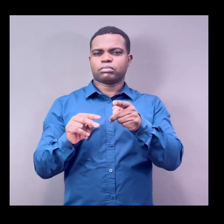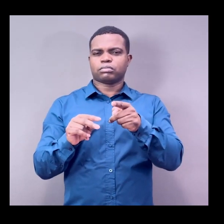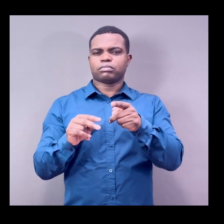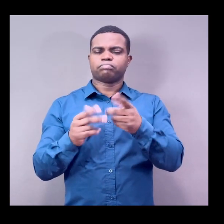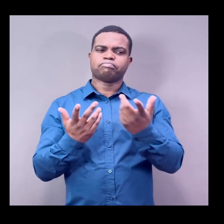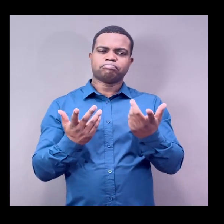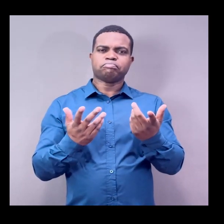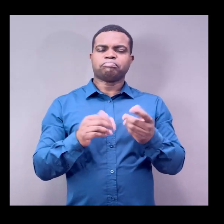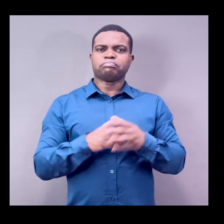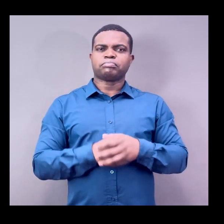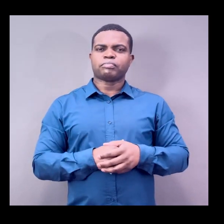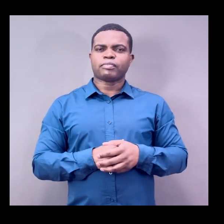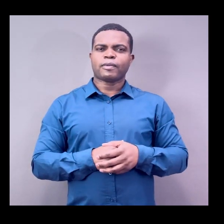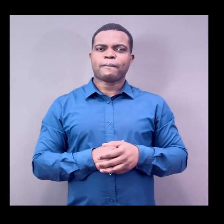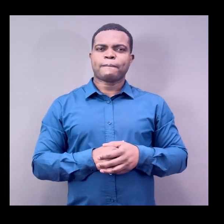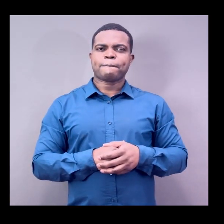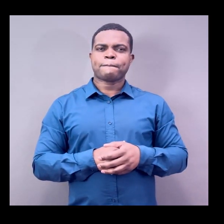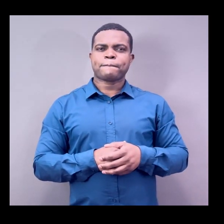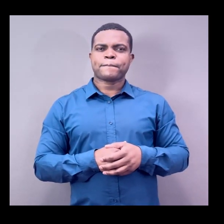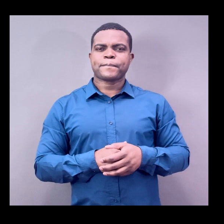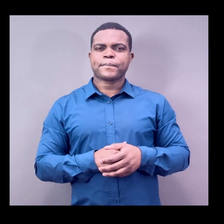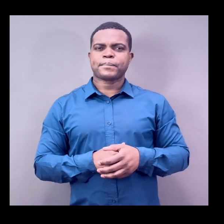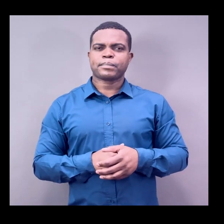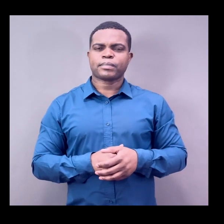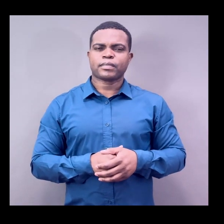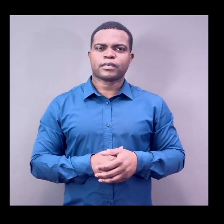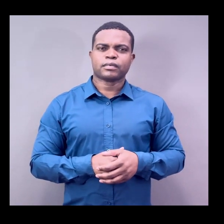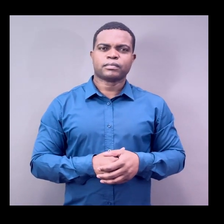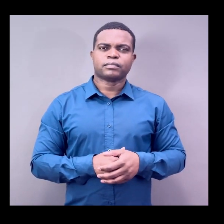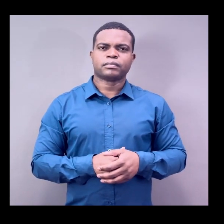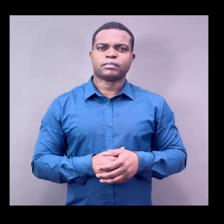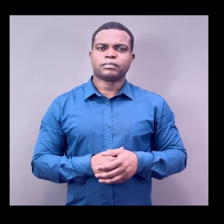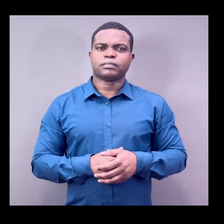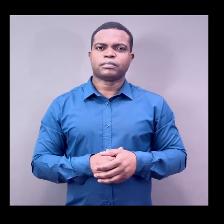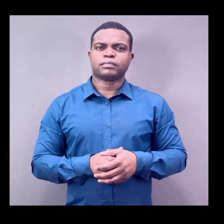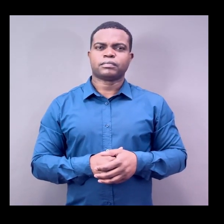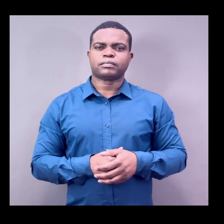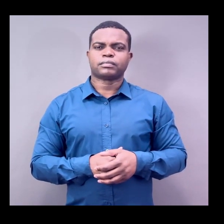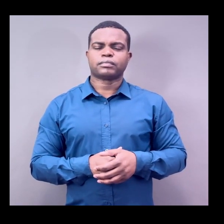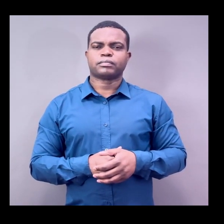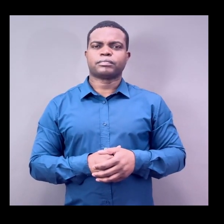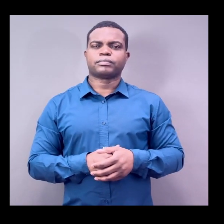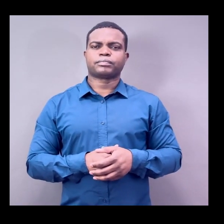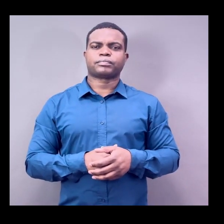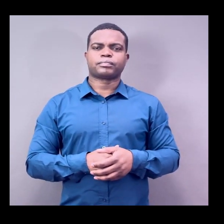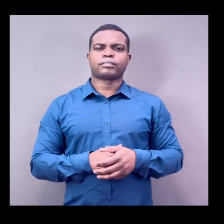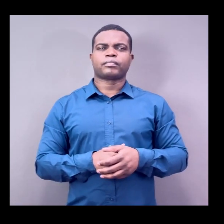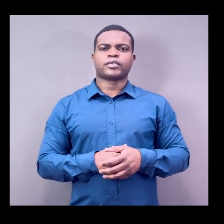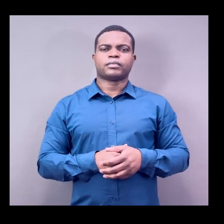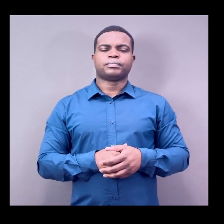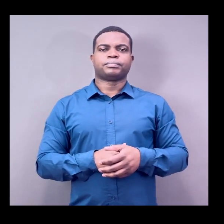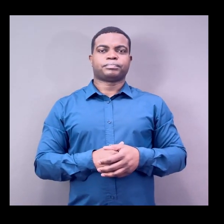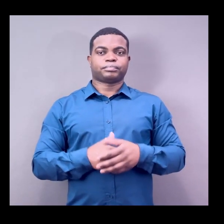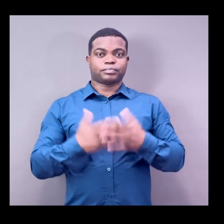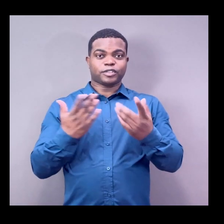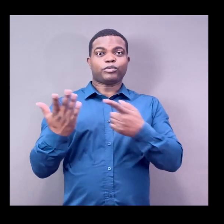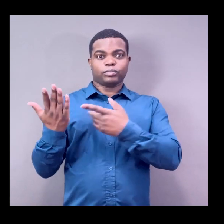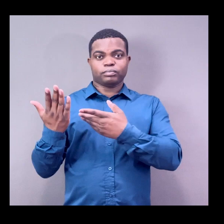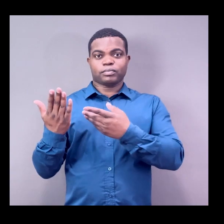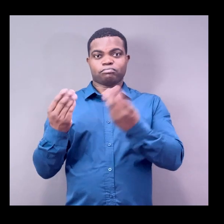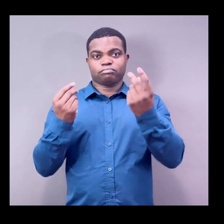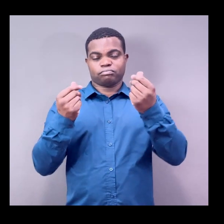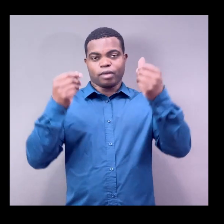at that. Okay, so that is that about